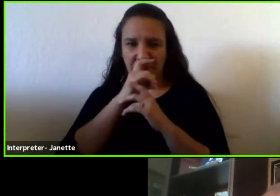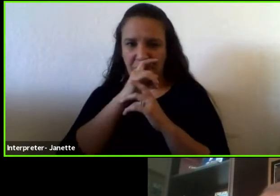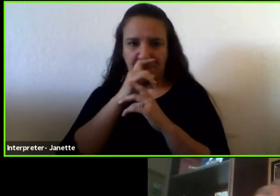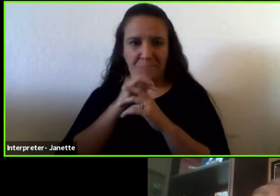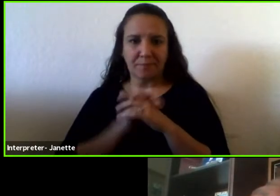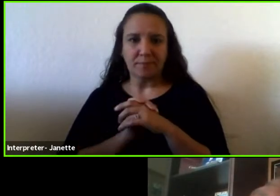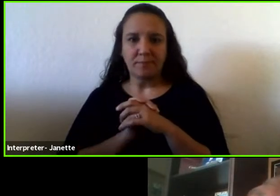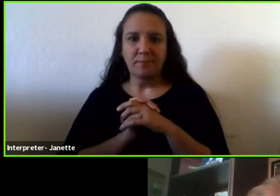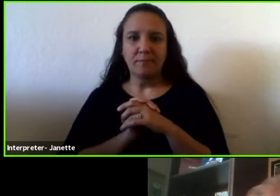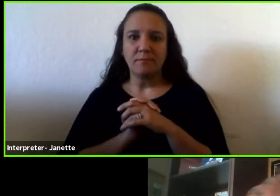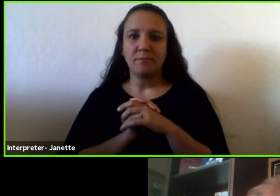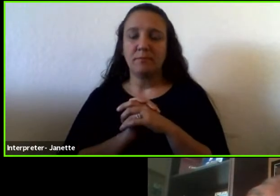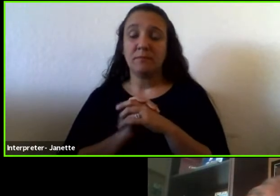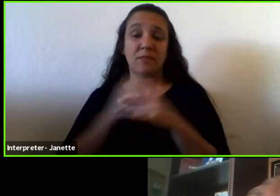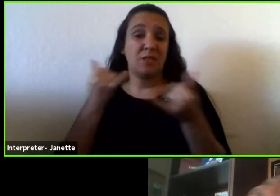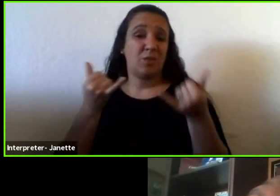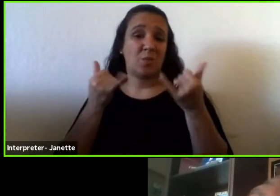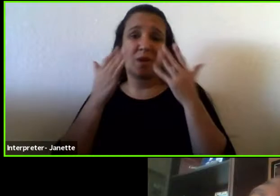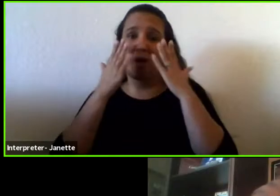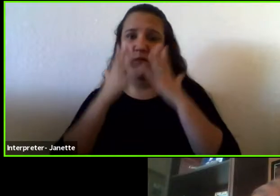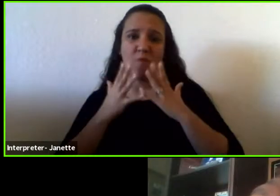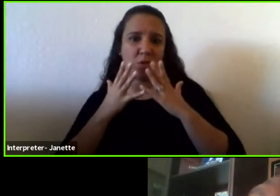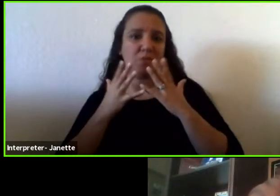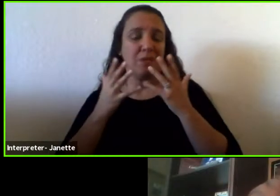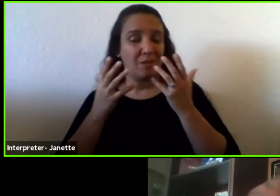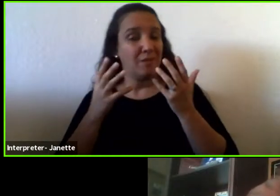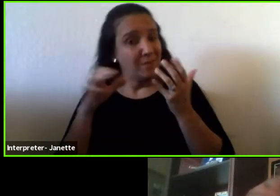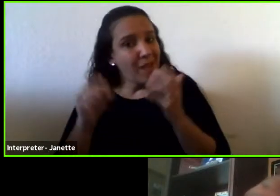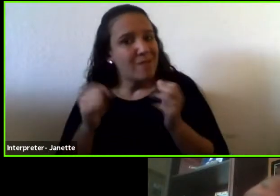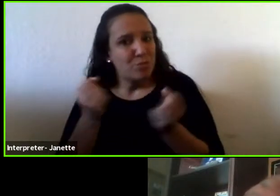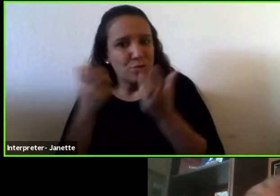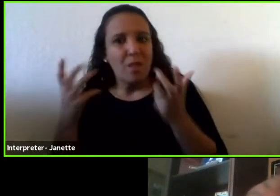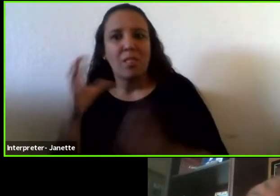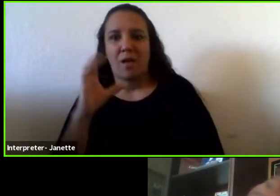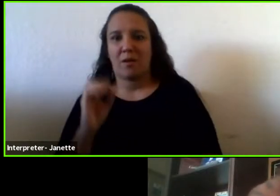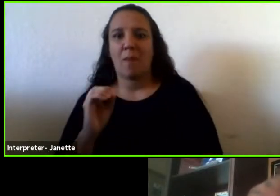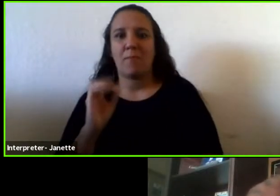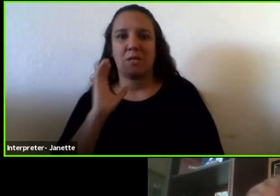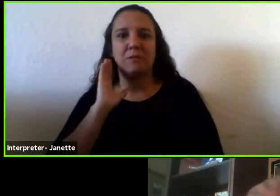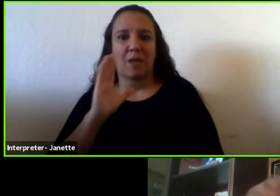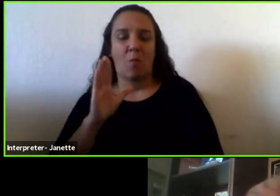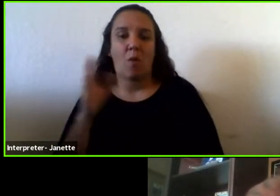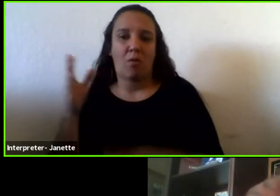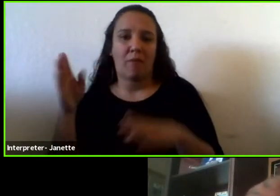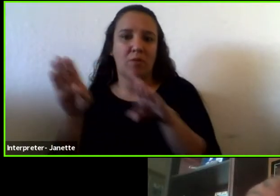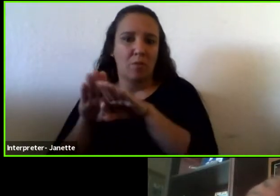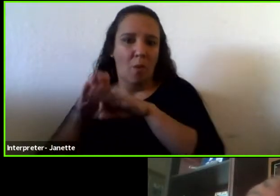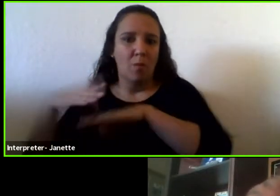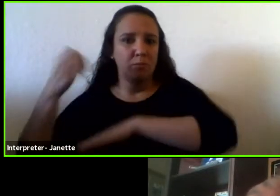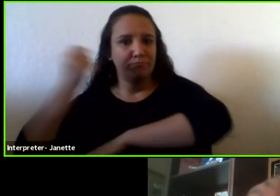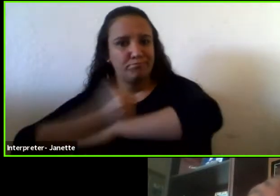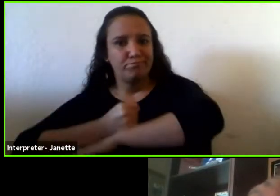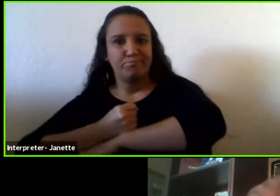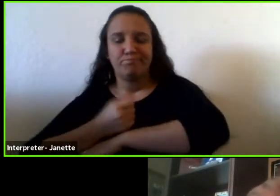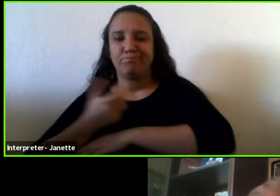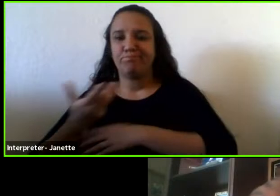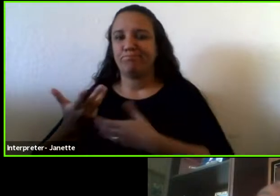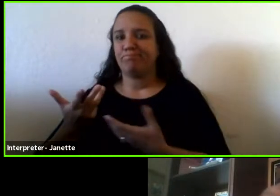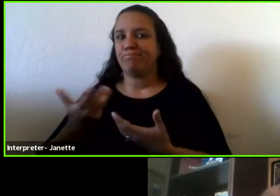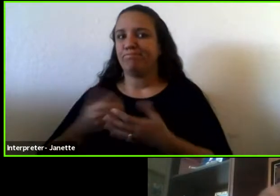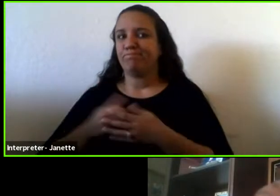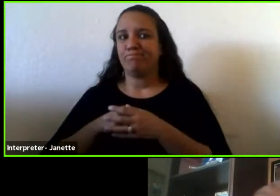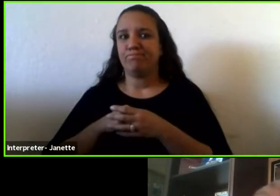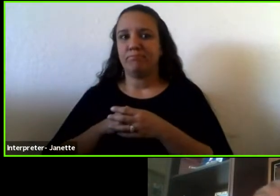are unfortunately, you know, going to have to close and go out. And, you know, there's a lot of them. They'll reopen